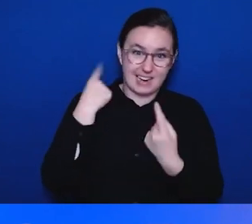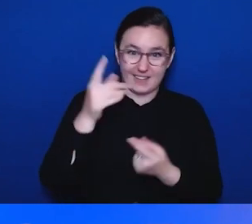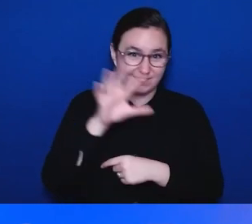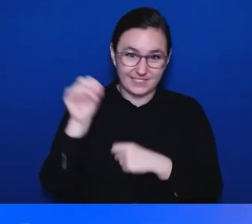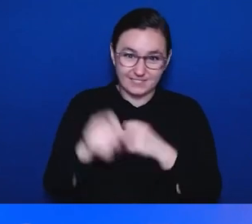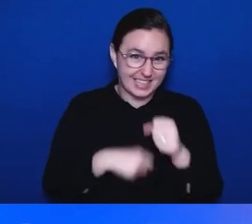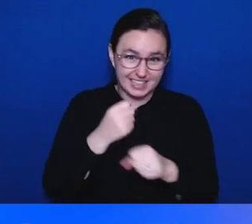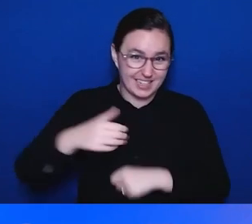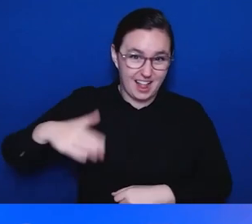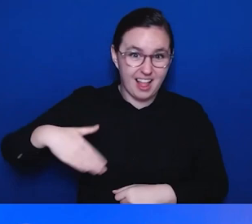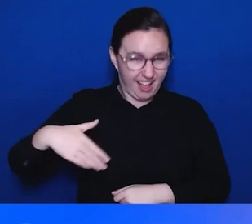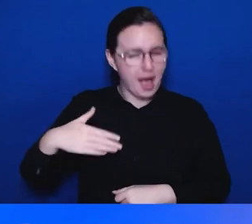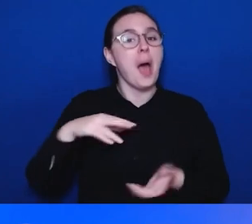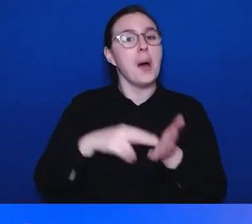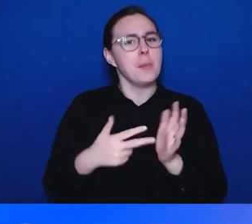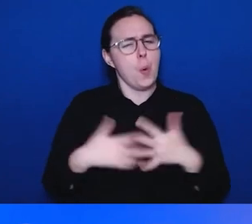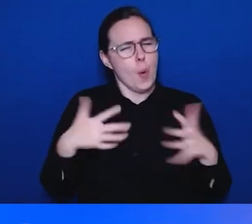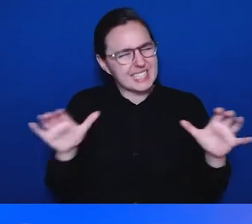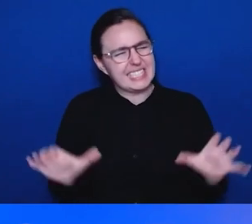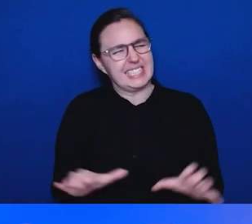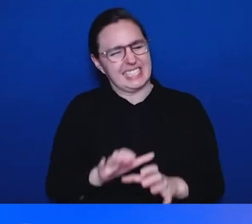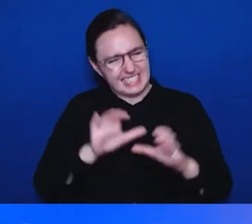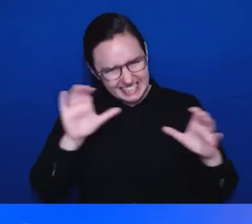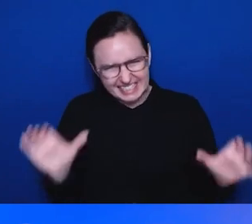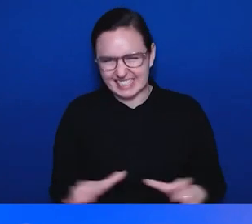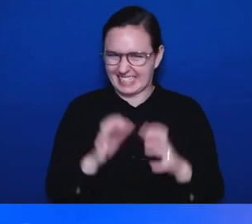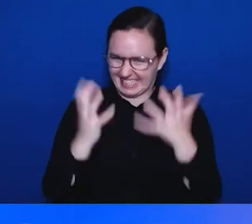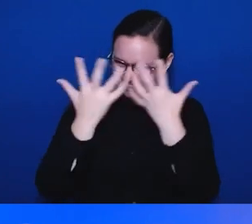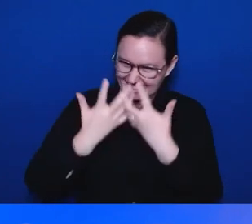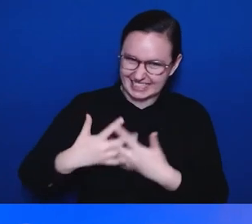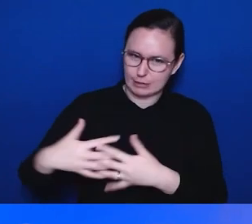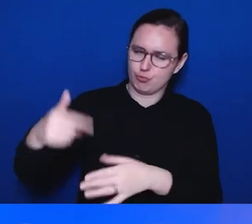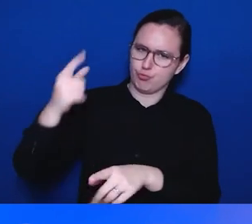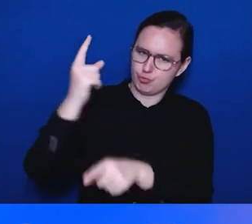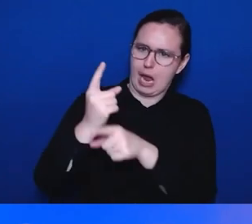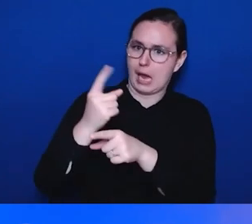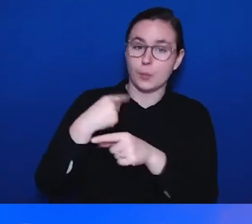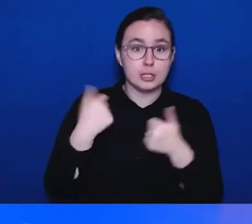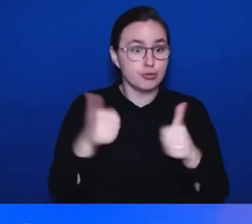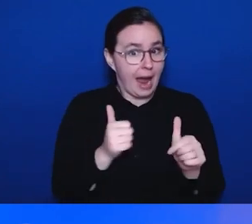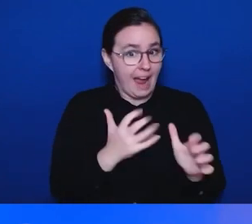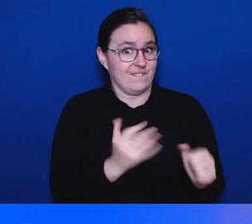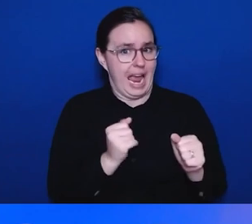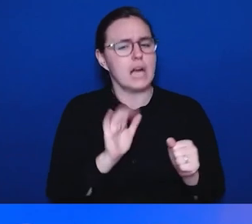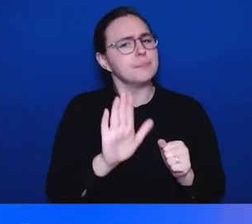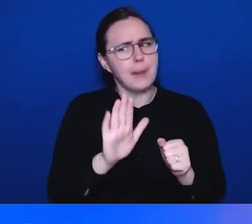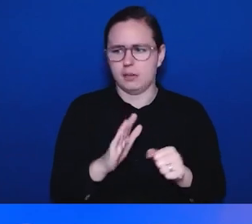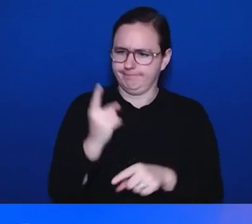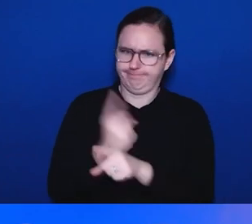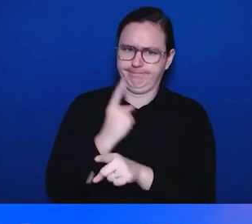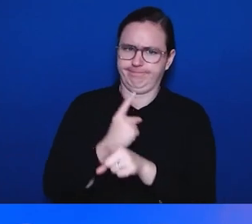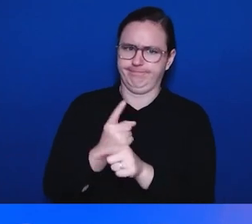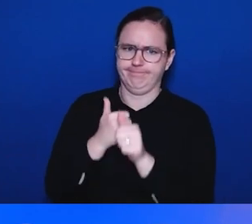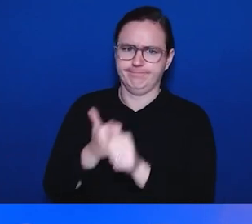There are considerable logistics behind setting up a new medical school and doing it properly. And so that work is underway. and we're going as